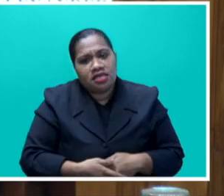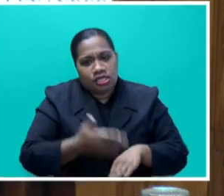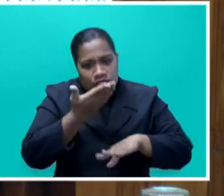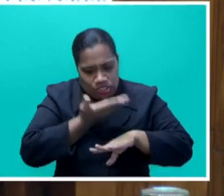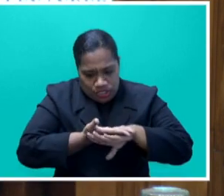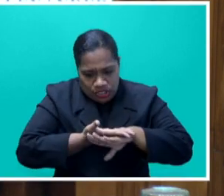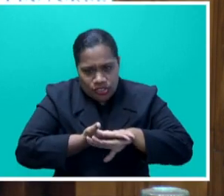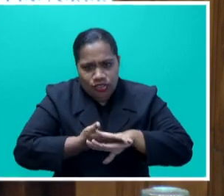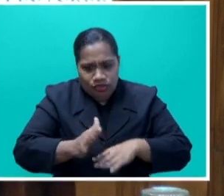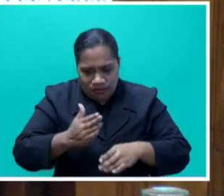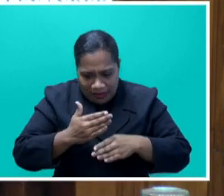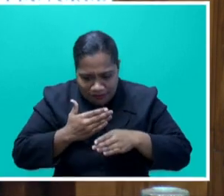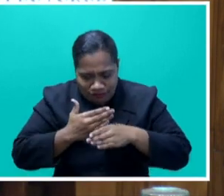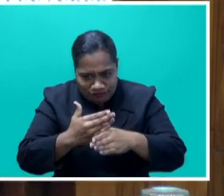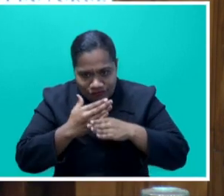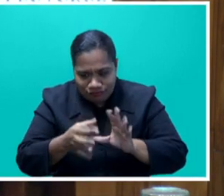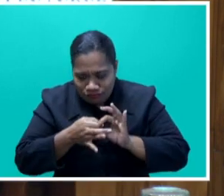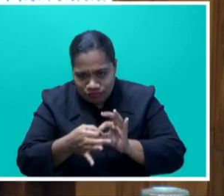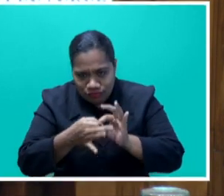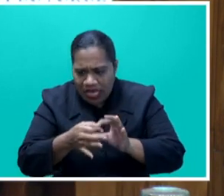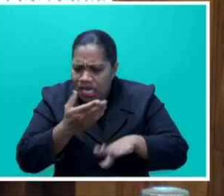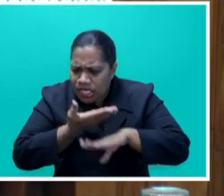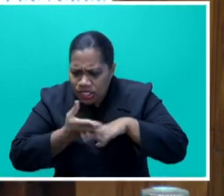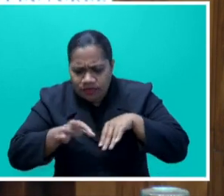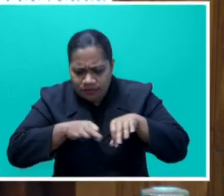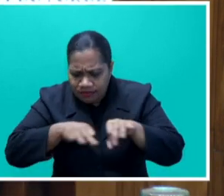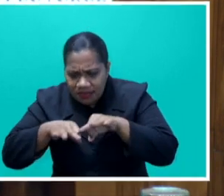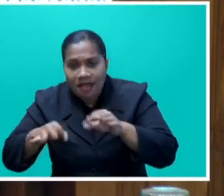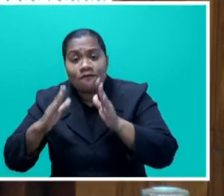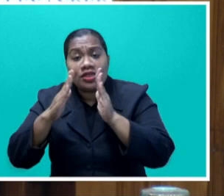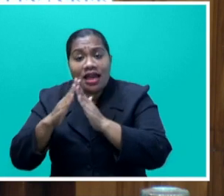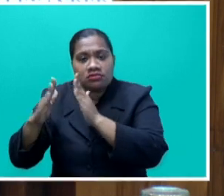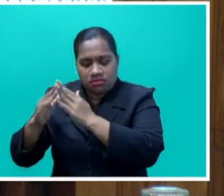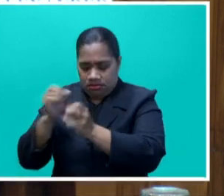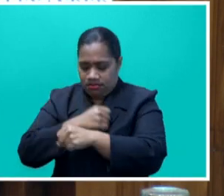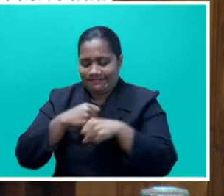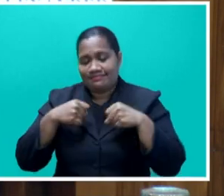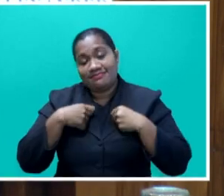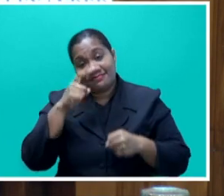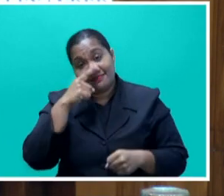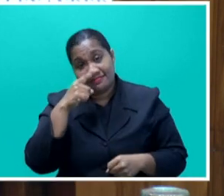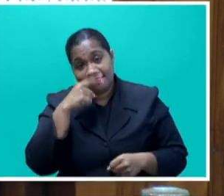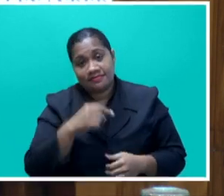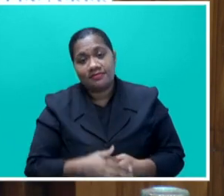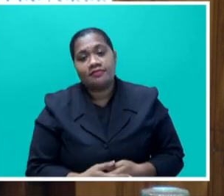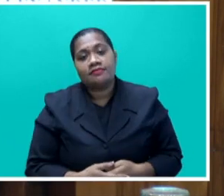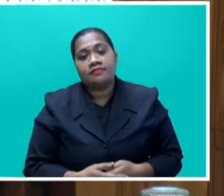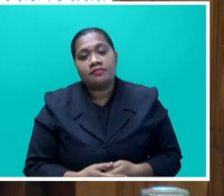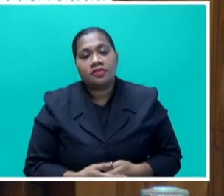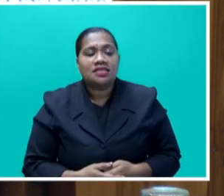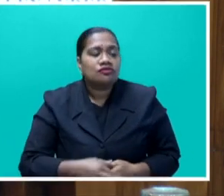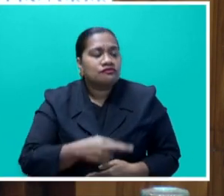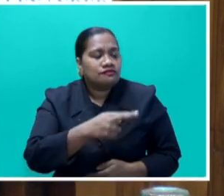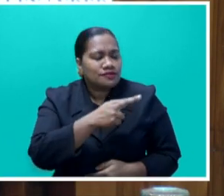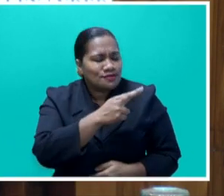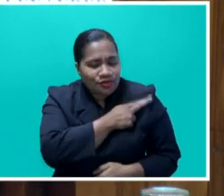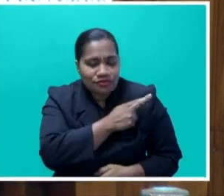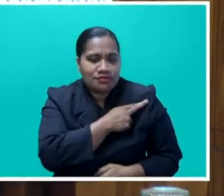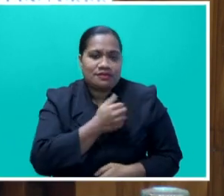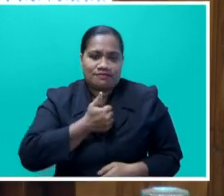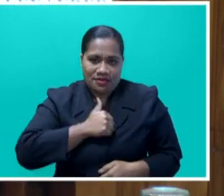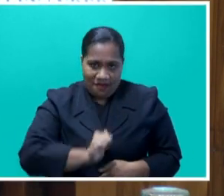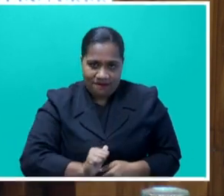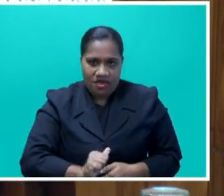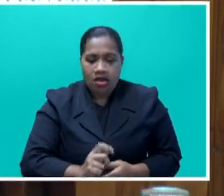grant schemes in housing sector for our people. It is highly irresponsible behavior on the part of the